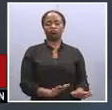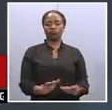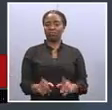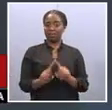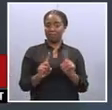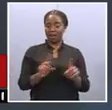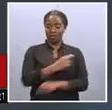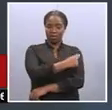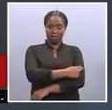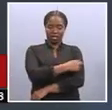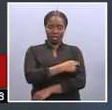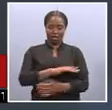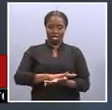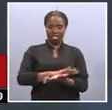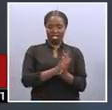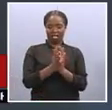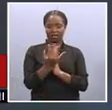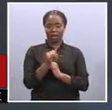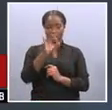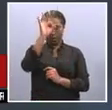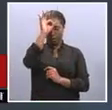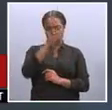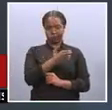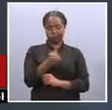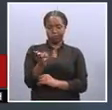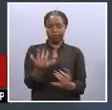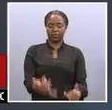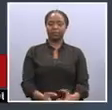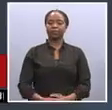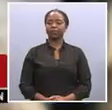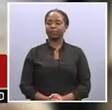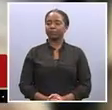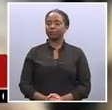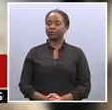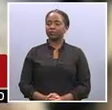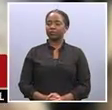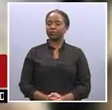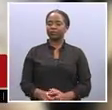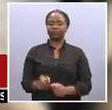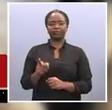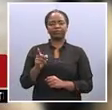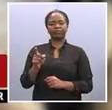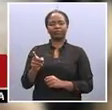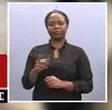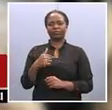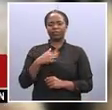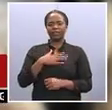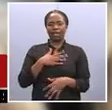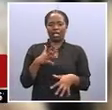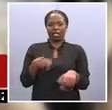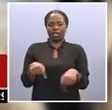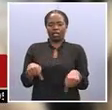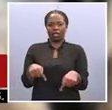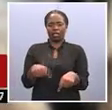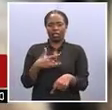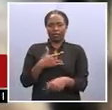hospital remained heavily guarded today. Kaya Kumalo has more. This is one of the patients who felt scared